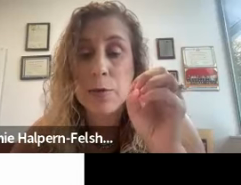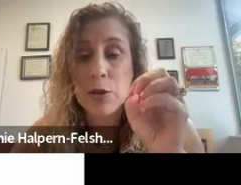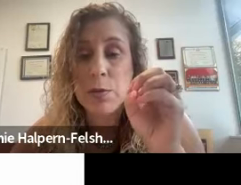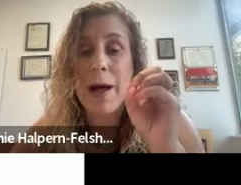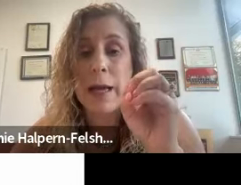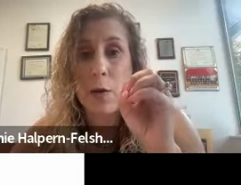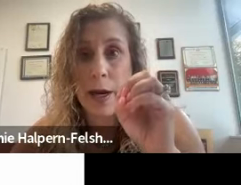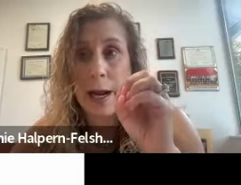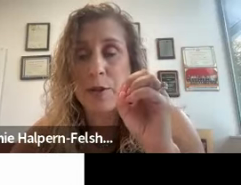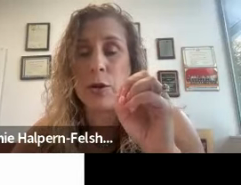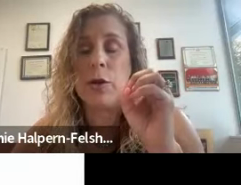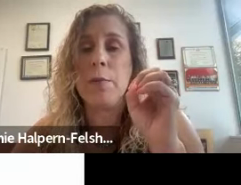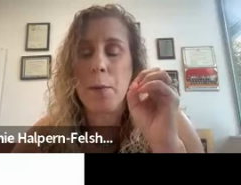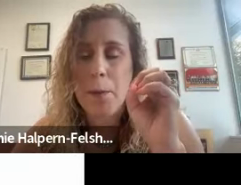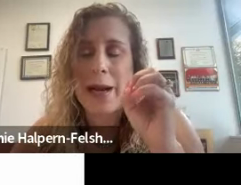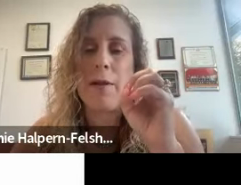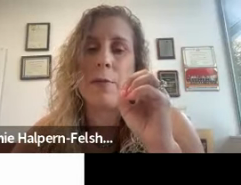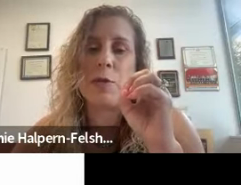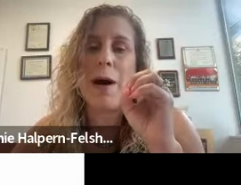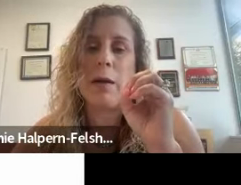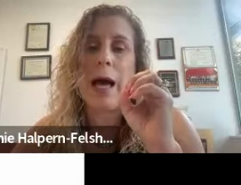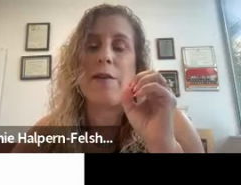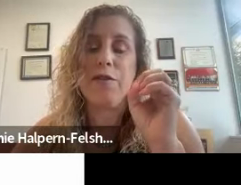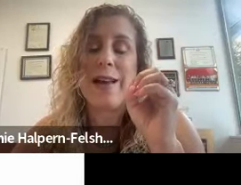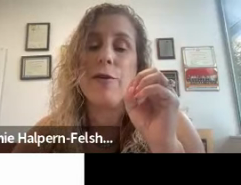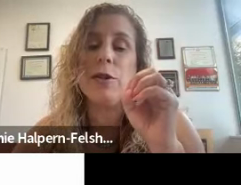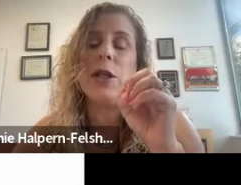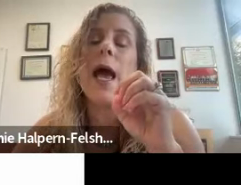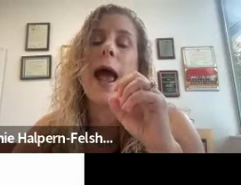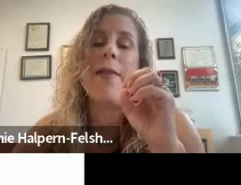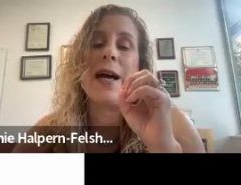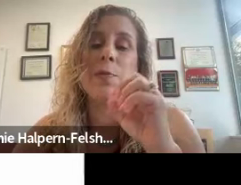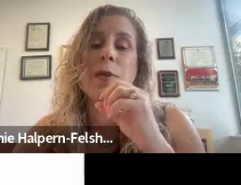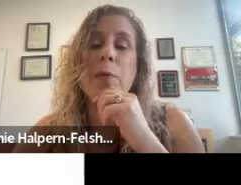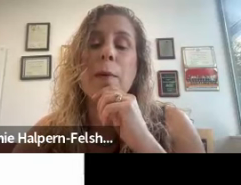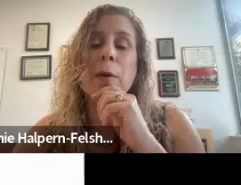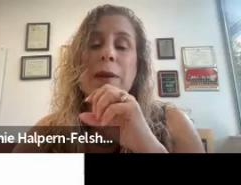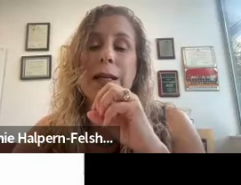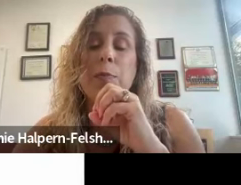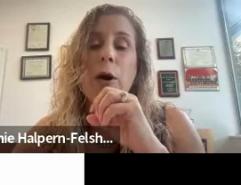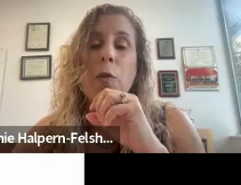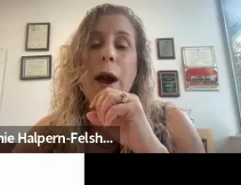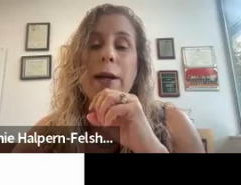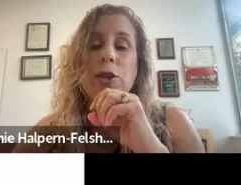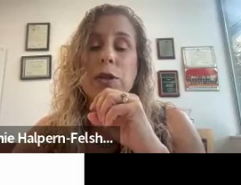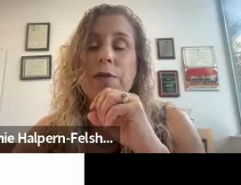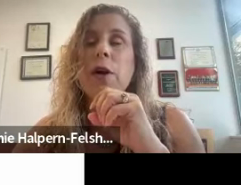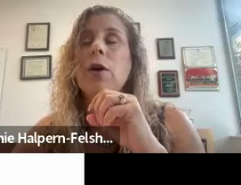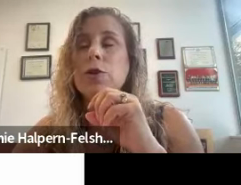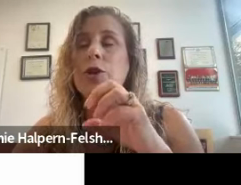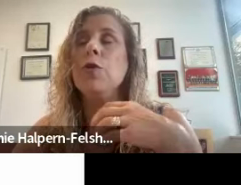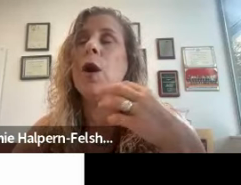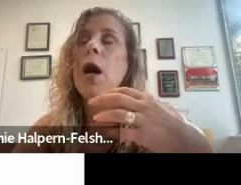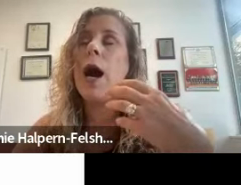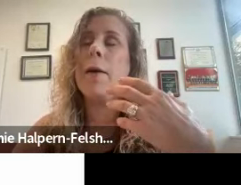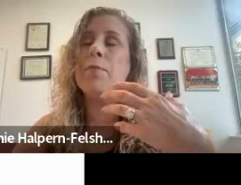and some do smell like weed, absolutely, but many of them smell like flavors, and that's been the problem, and that's part of why it's so